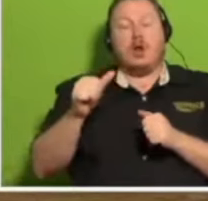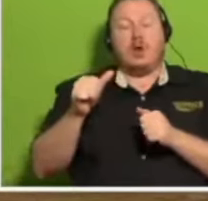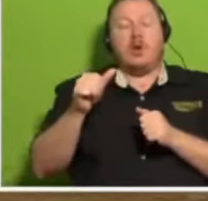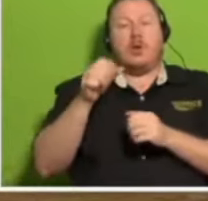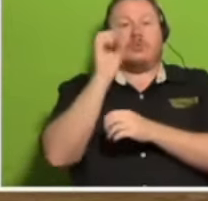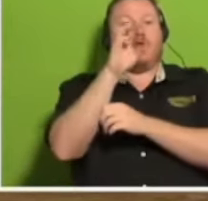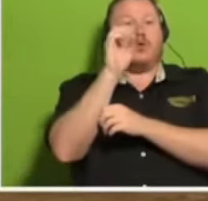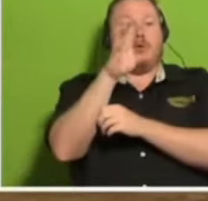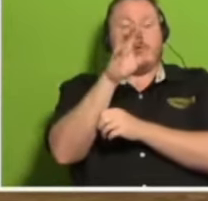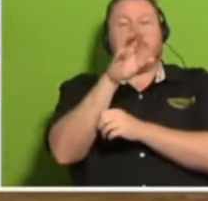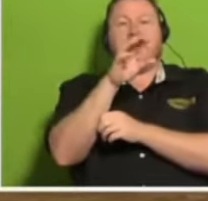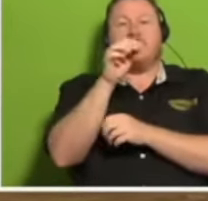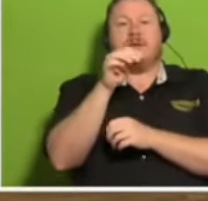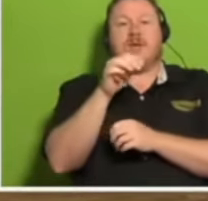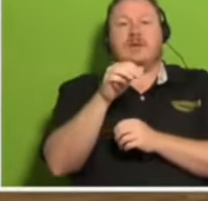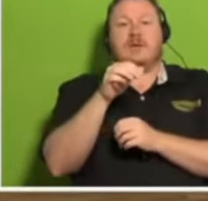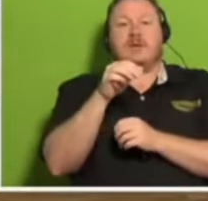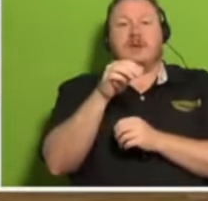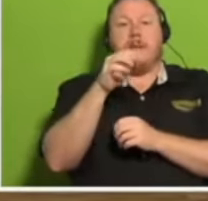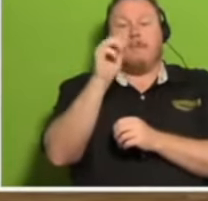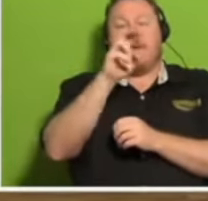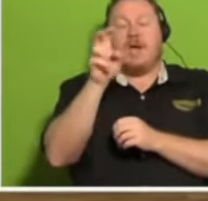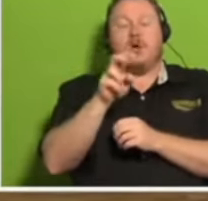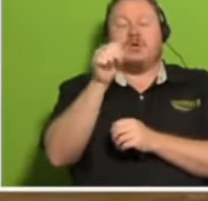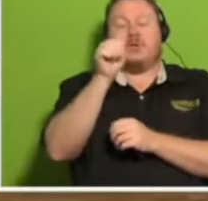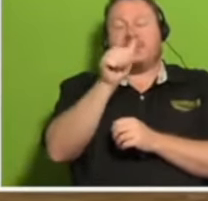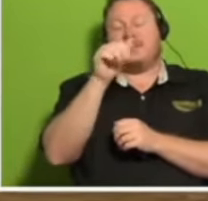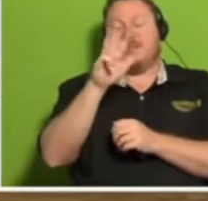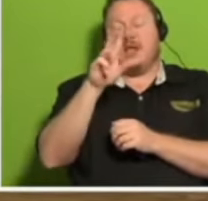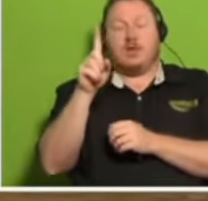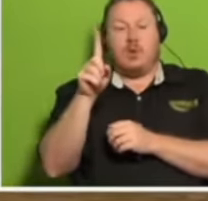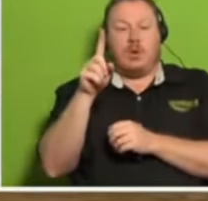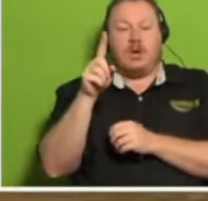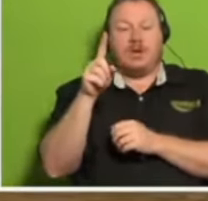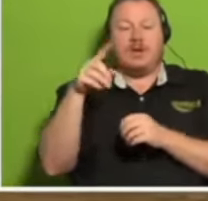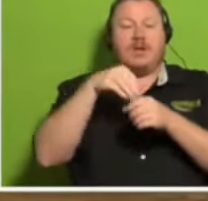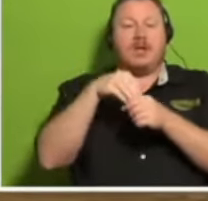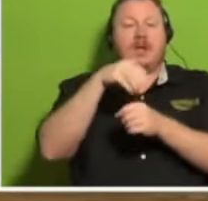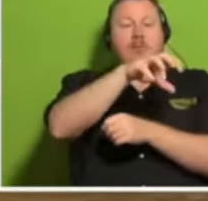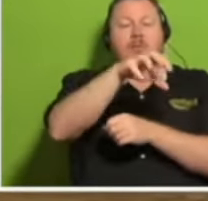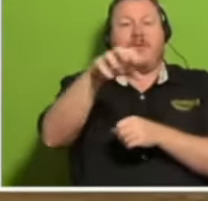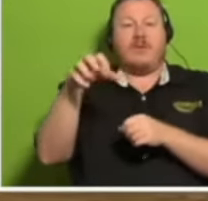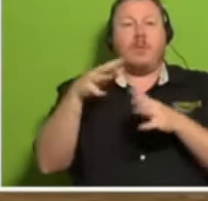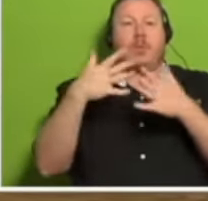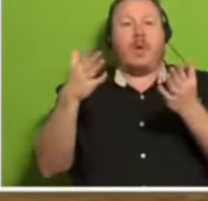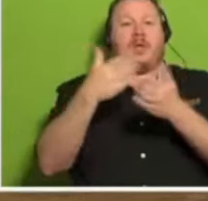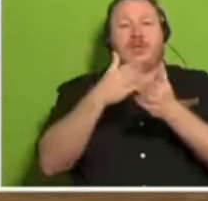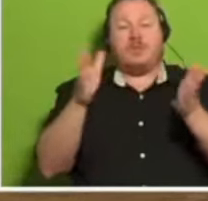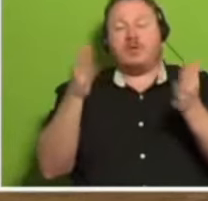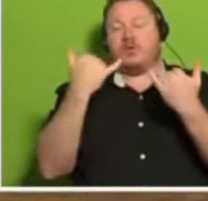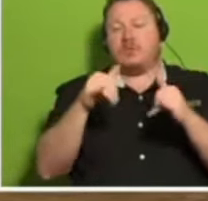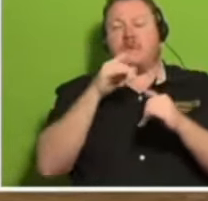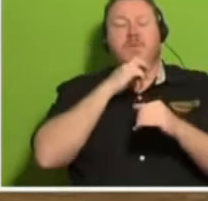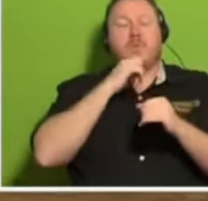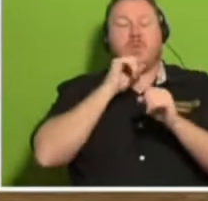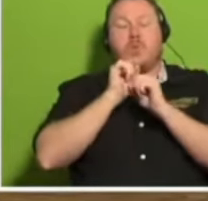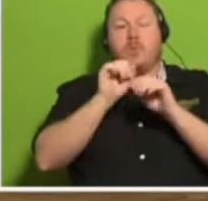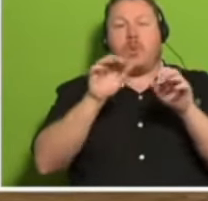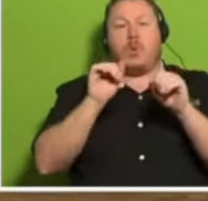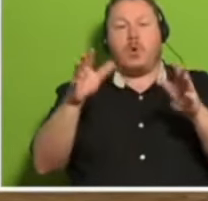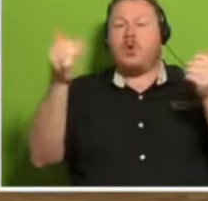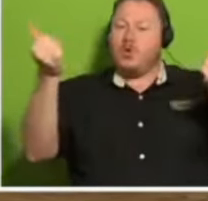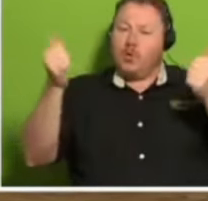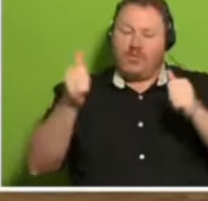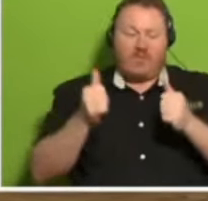by 31 July 2023, in the remaining provinces where the spectrum was still used for broadcasting